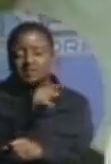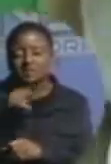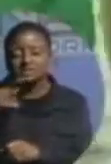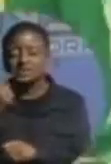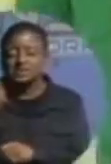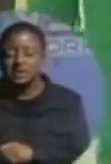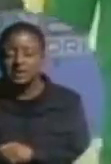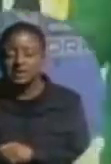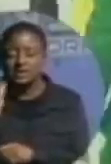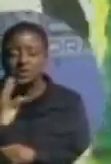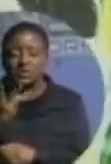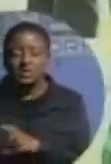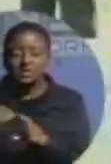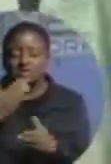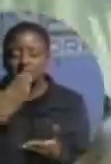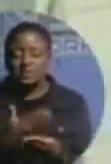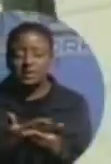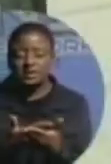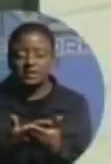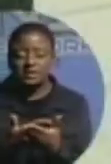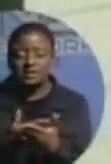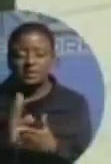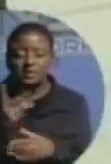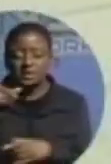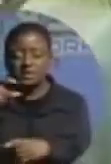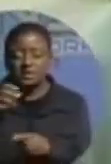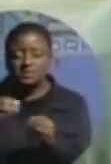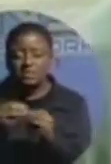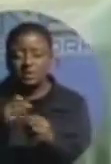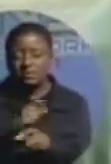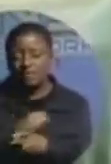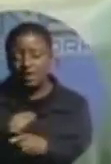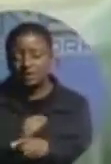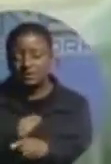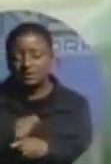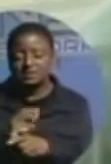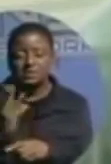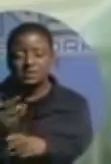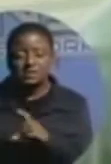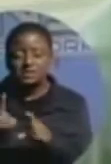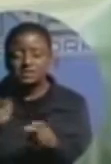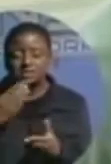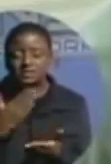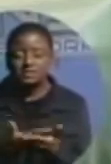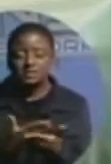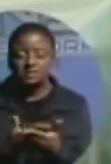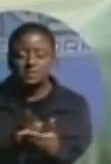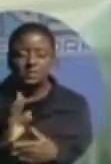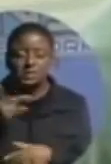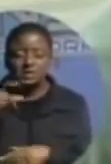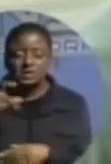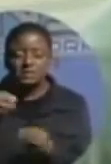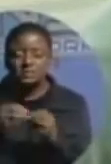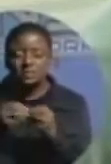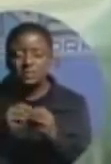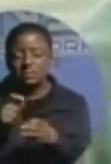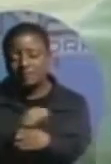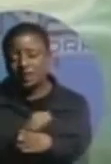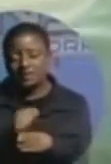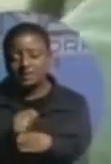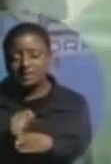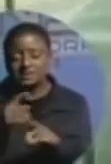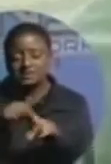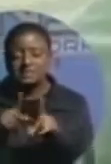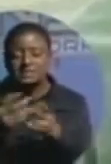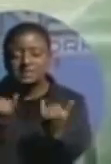little rough and bumpy. We just need a little more practice and a little more help. We performed good. We needed a little bit more practice, but today